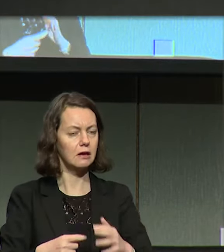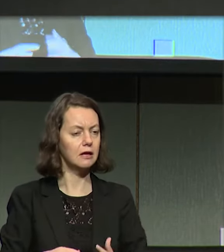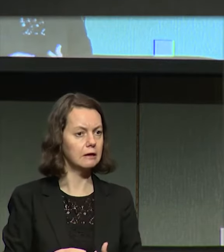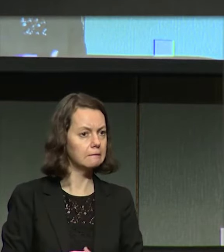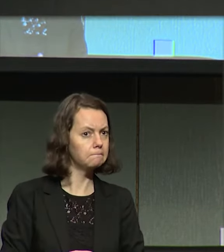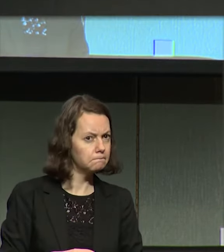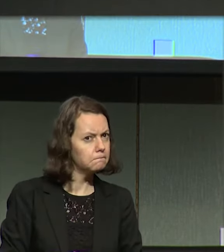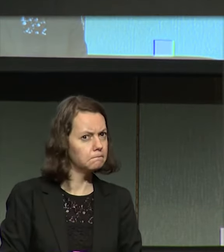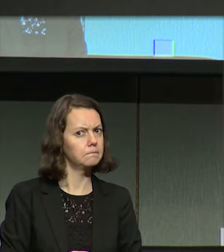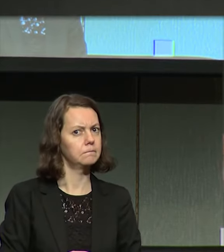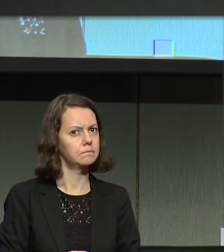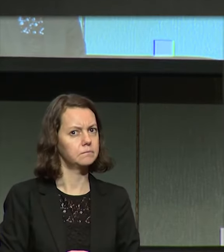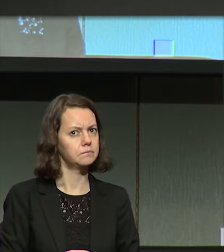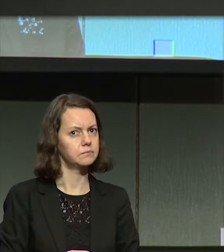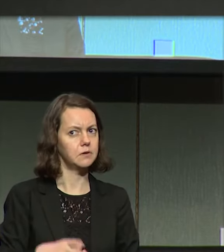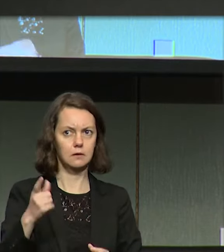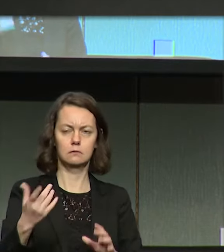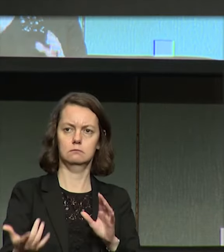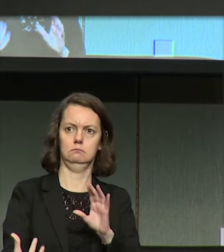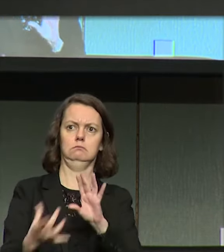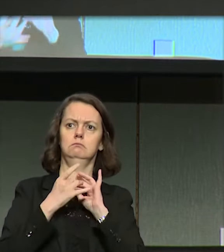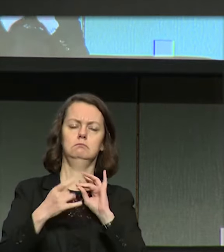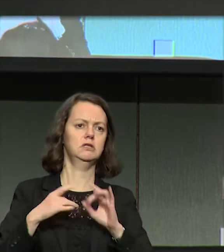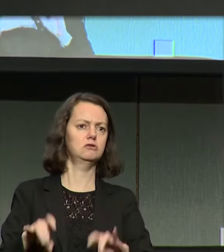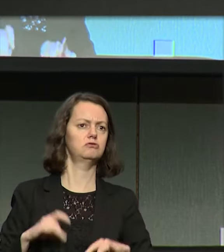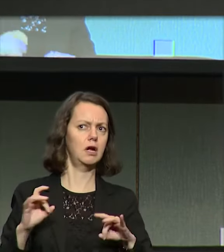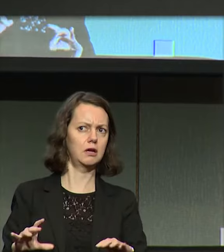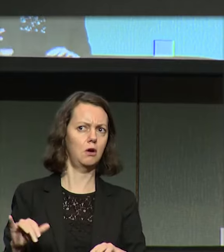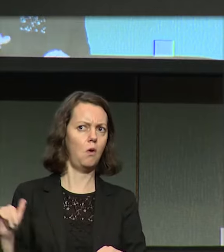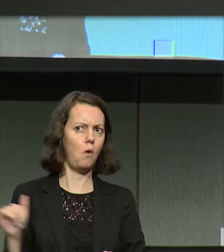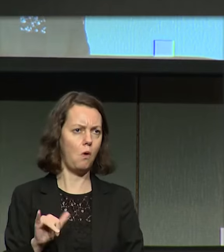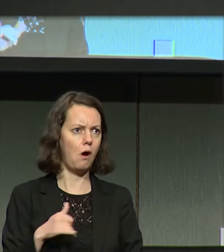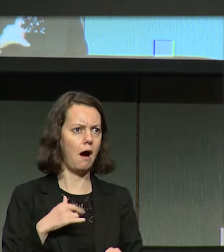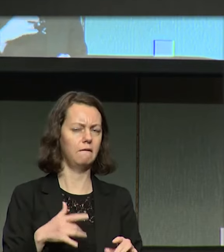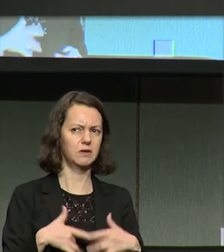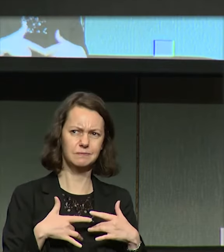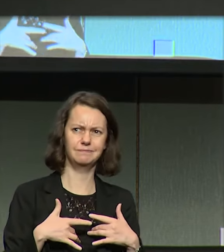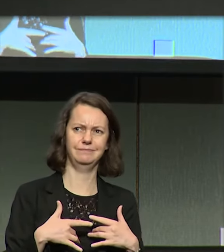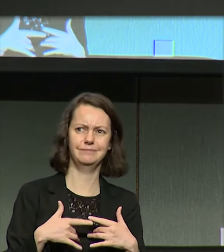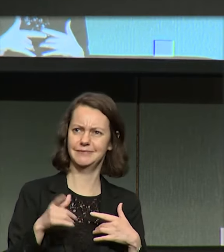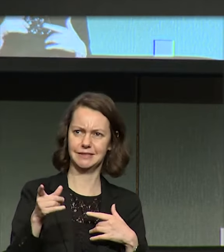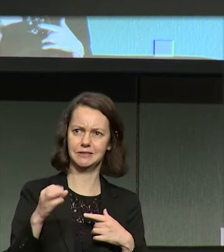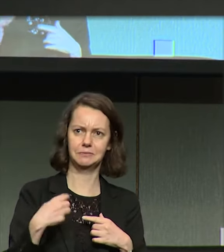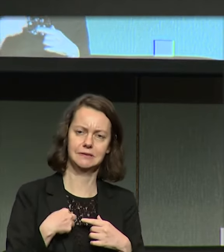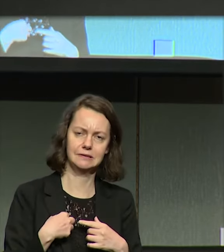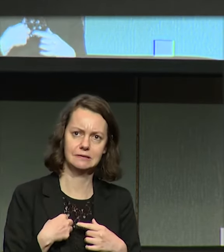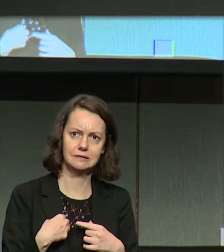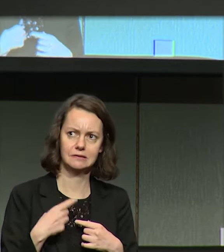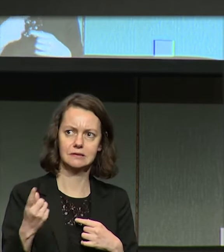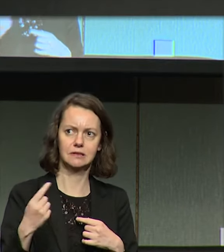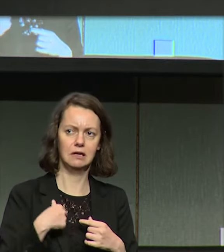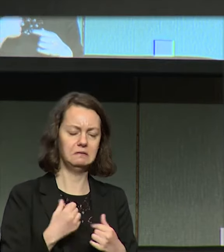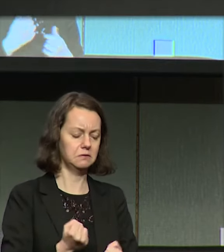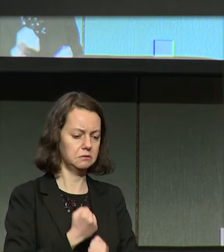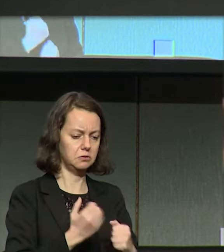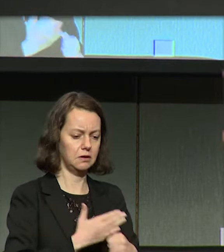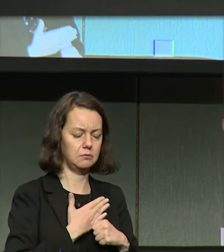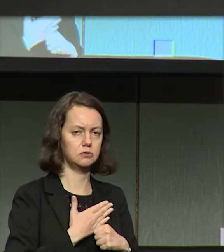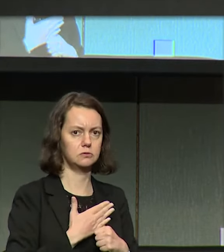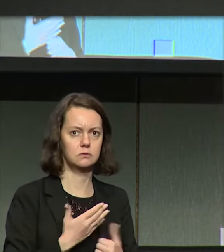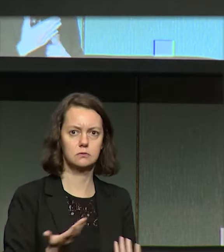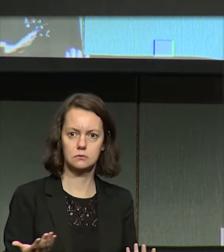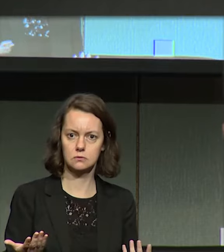does that give me enough to lean into my sense of being Australian, or does it make me feel more marginalised and lean into my sense of being Aboriginal? You know, if